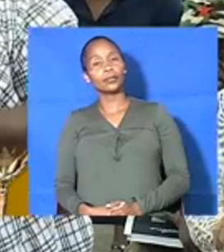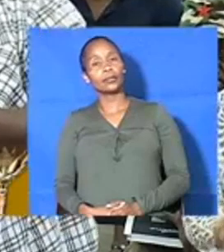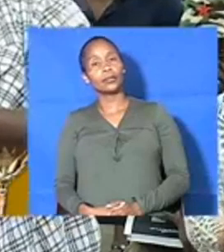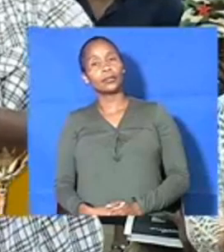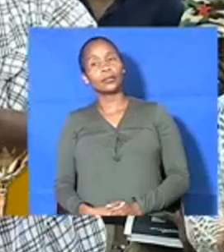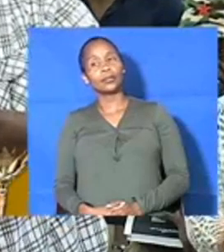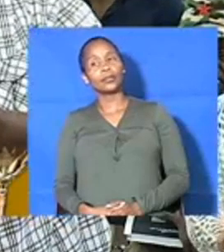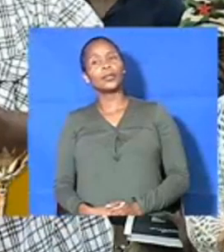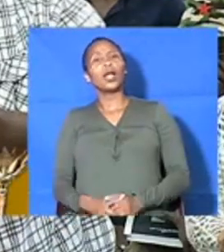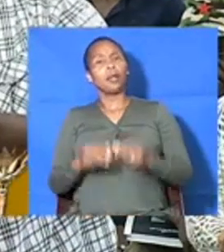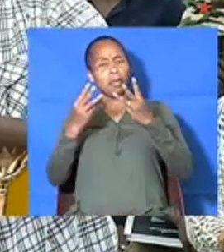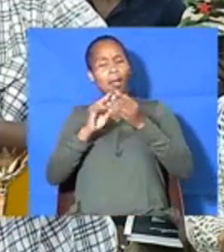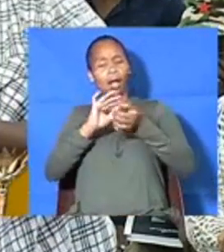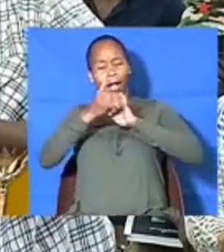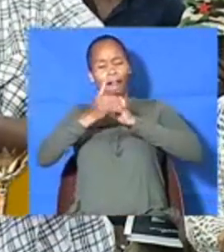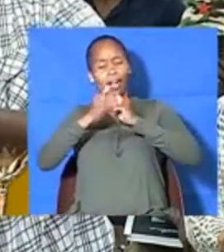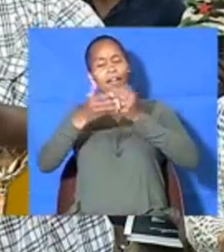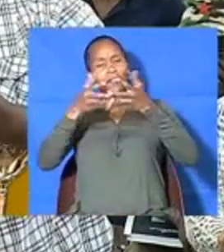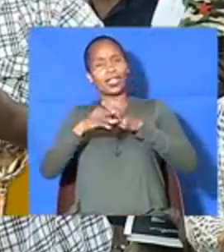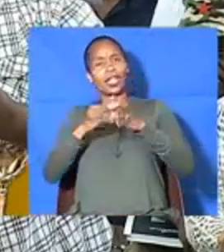there's noise.